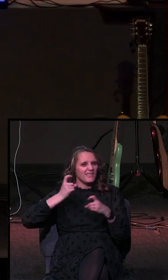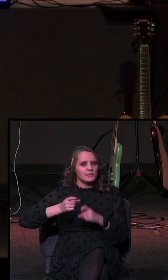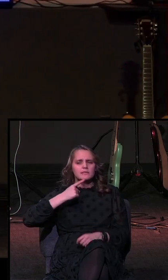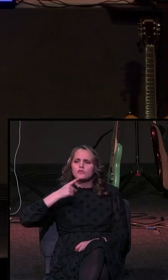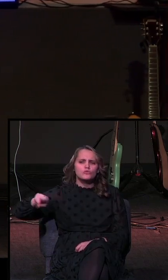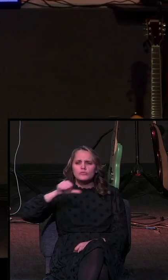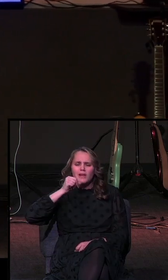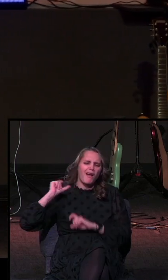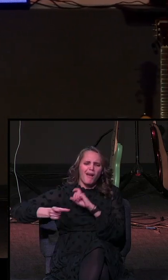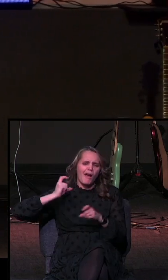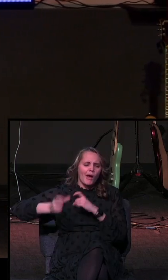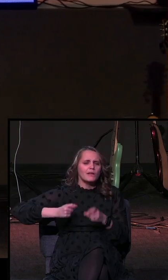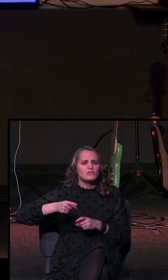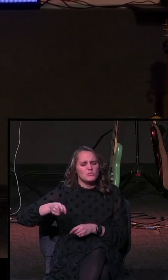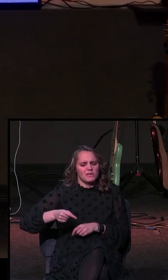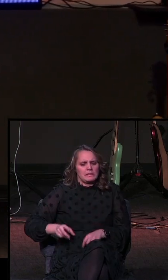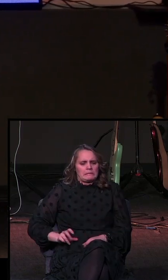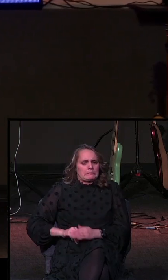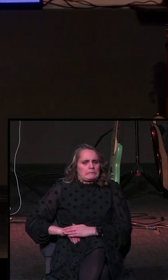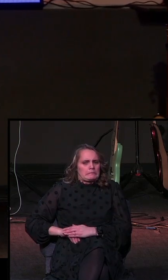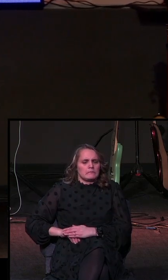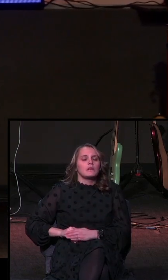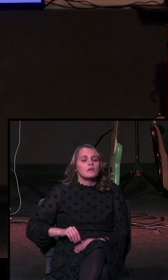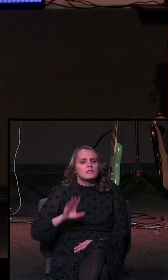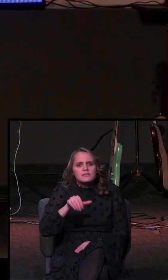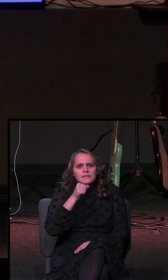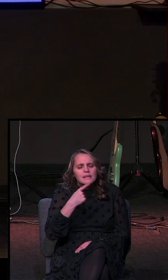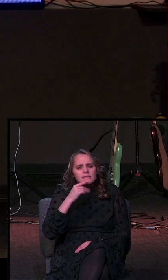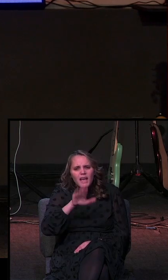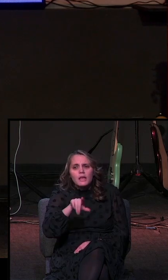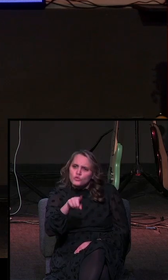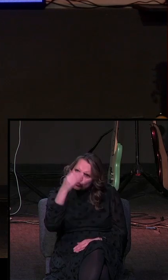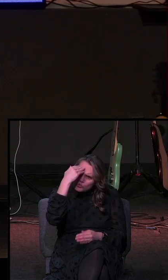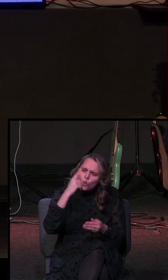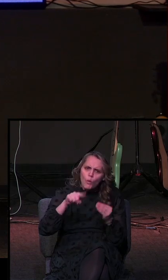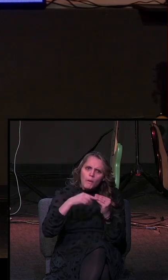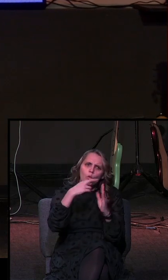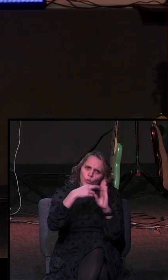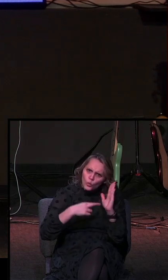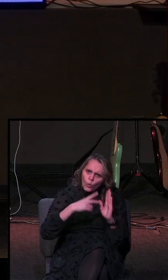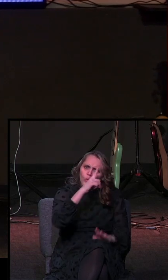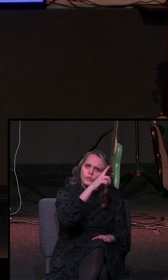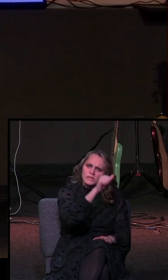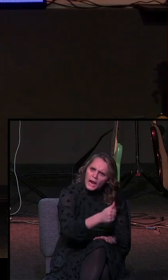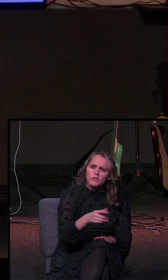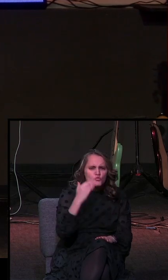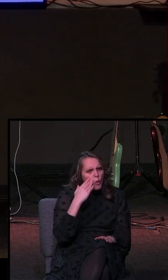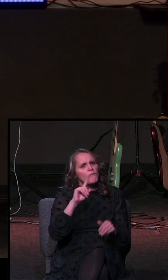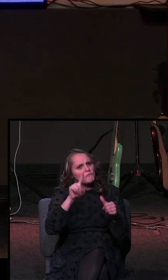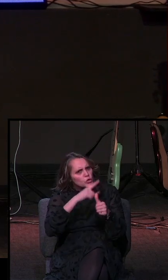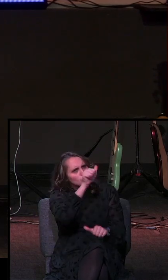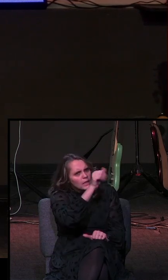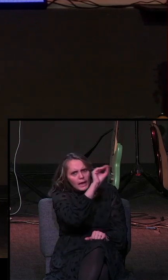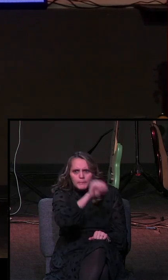Paul does not say to the Corinthian church, hey, you guys, don't you know about the rule about tithing? Come on, you know, the whole thing about the first 10%, did you miss